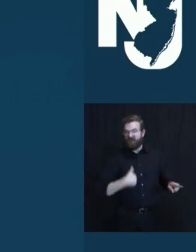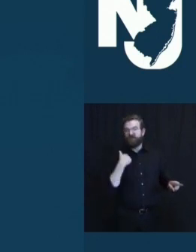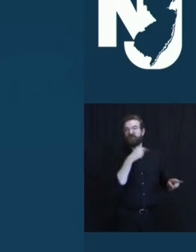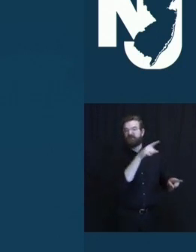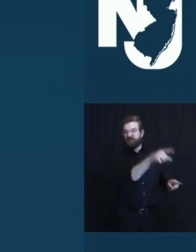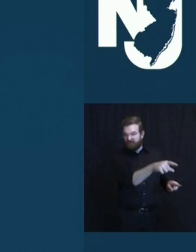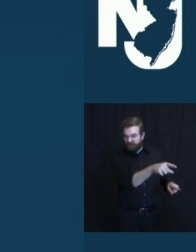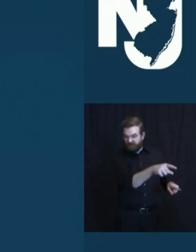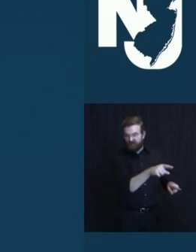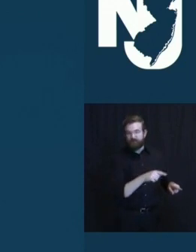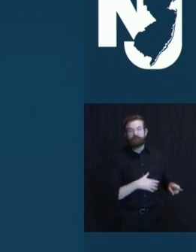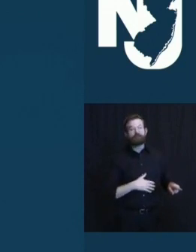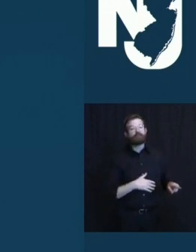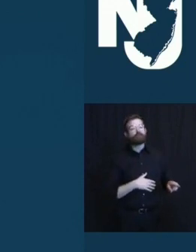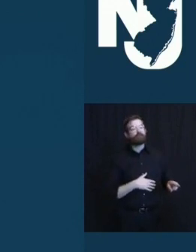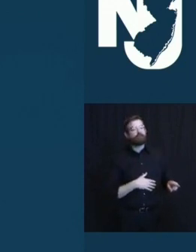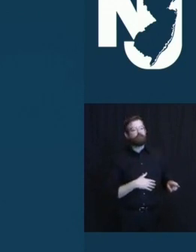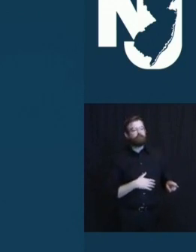you, pal.